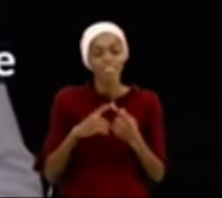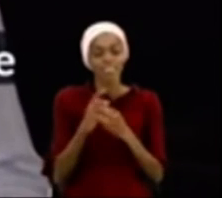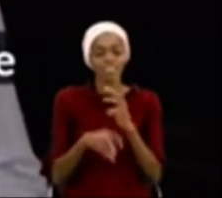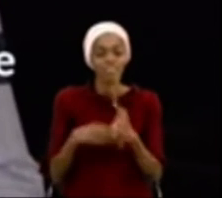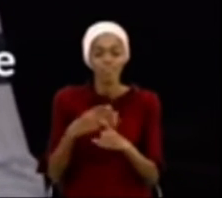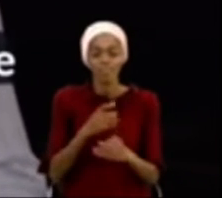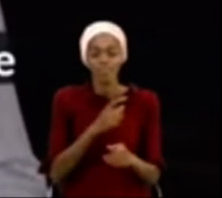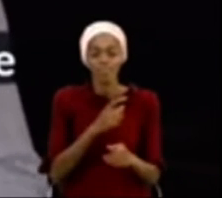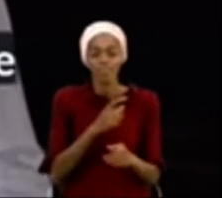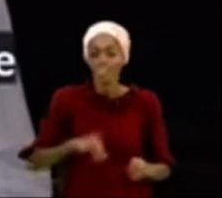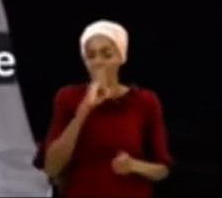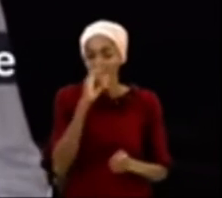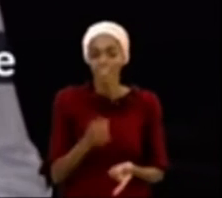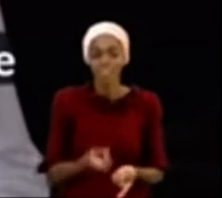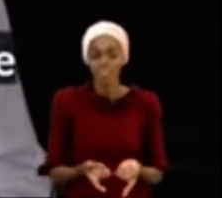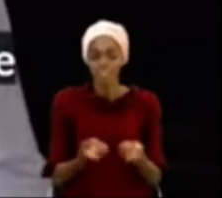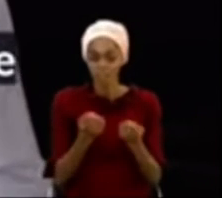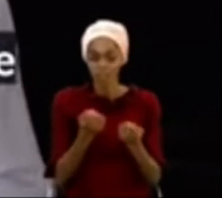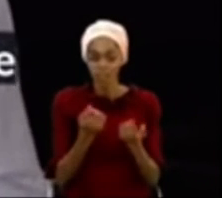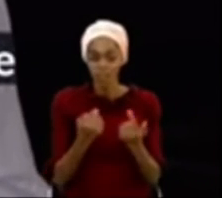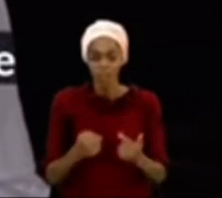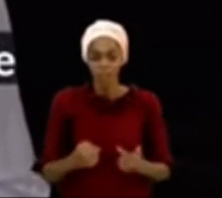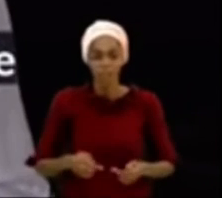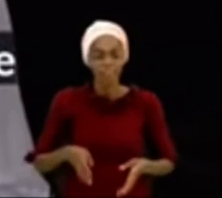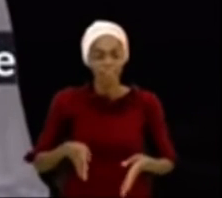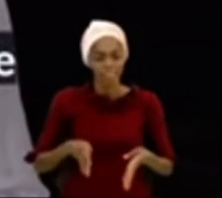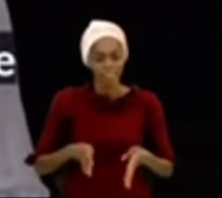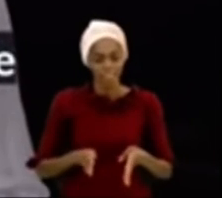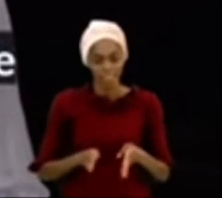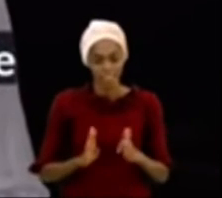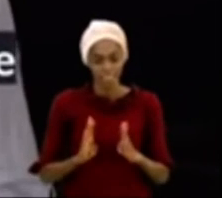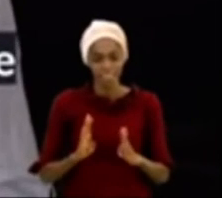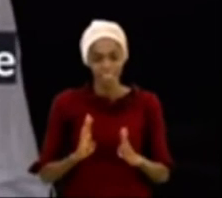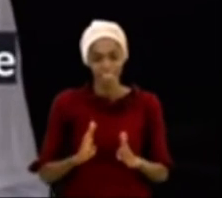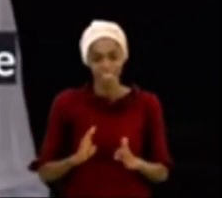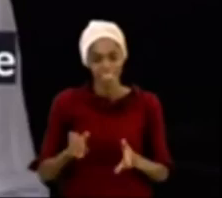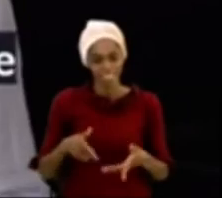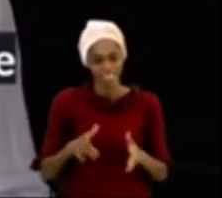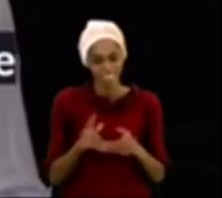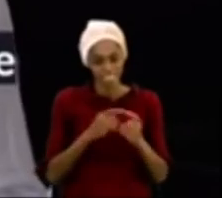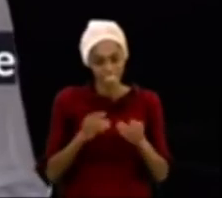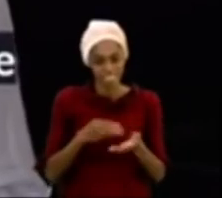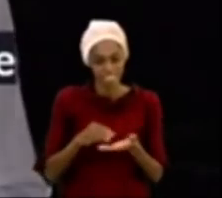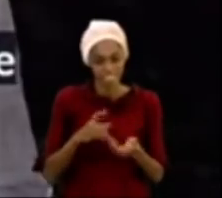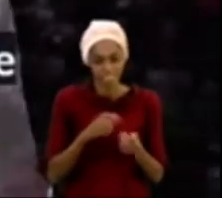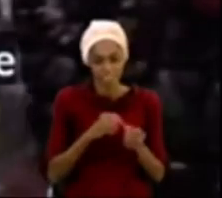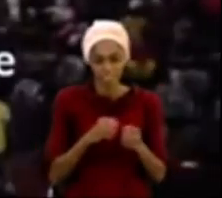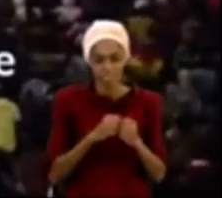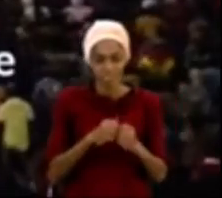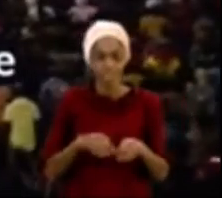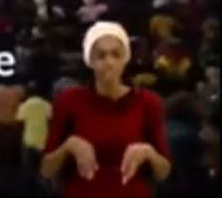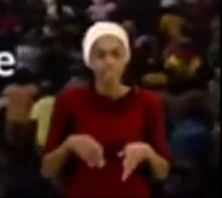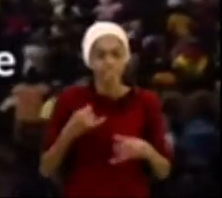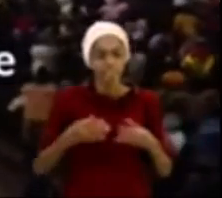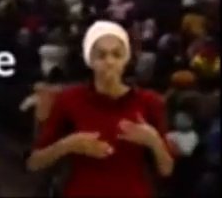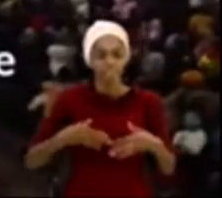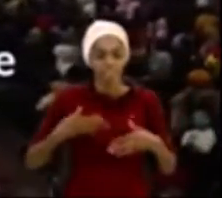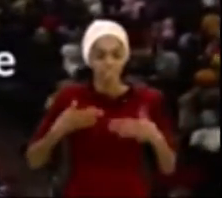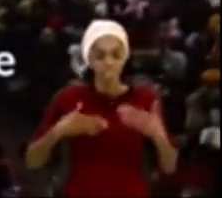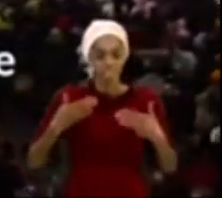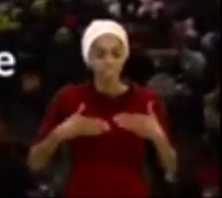that together. Ready? Joy to the world, the Lord is